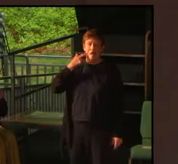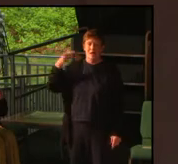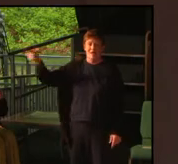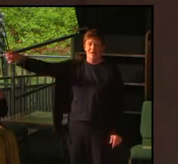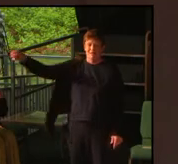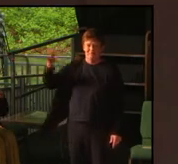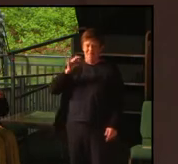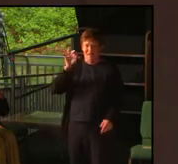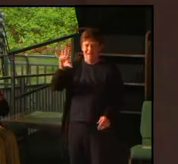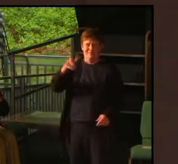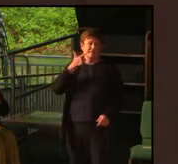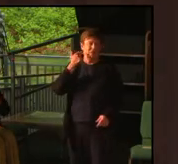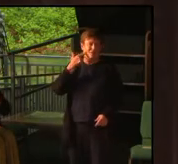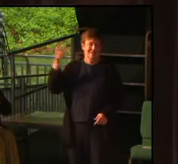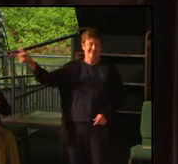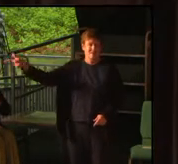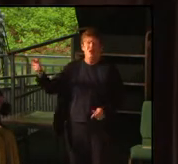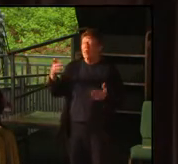They're here for us.